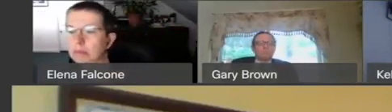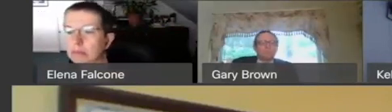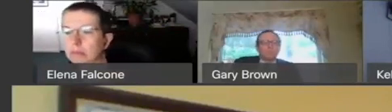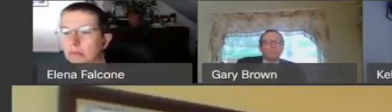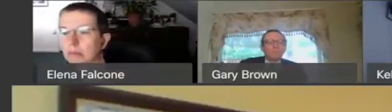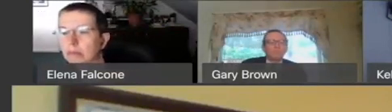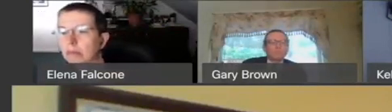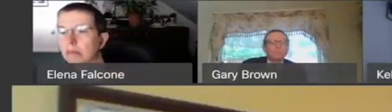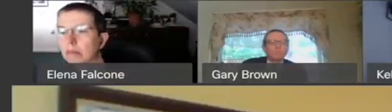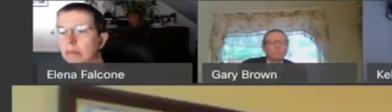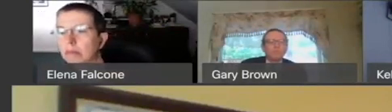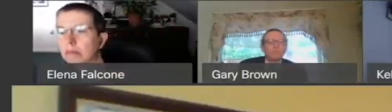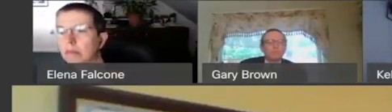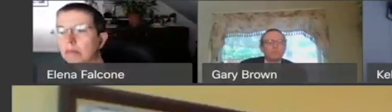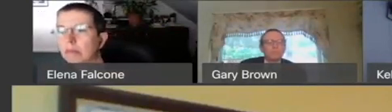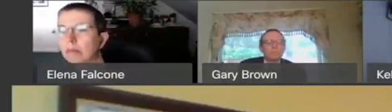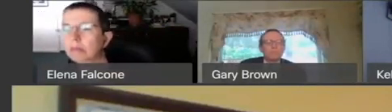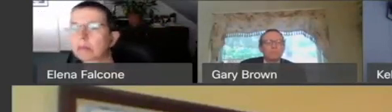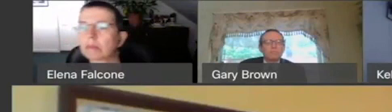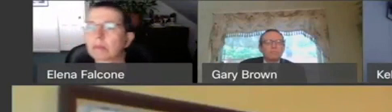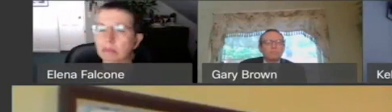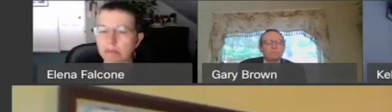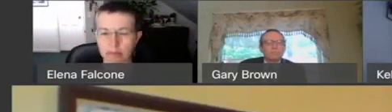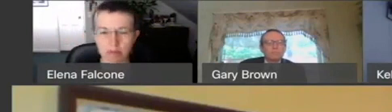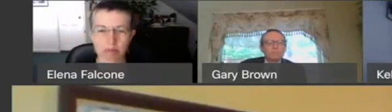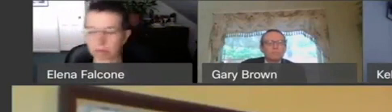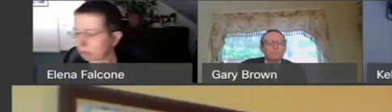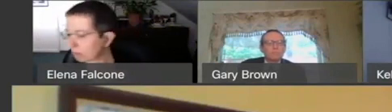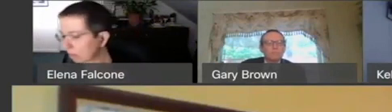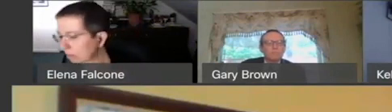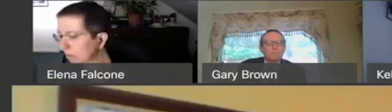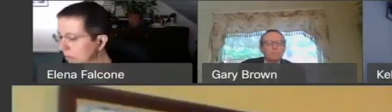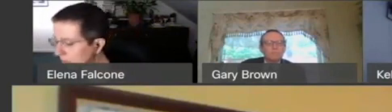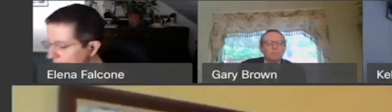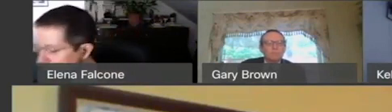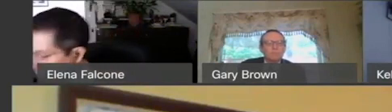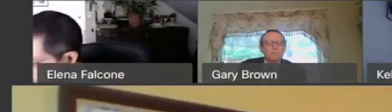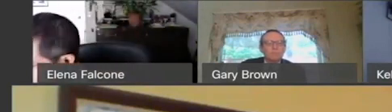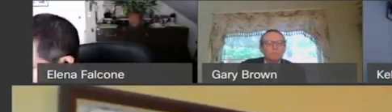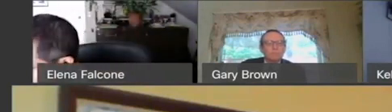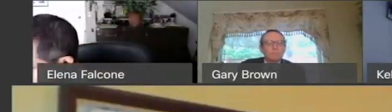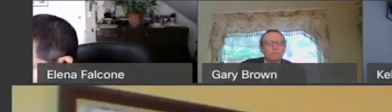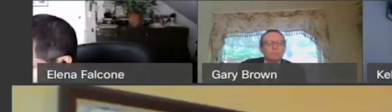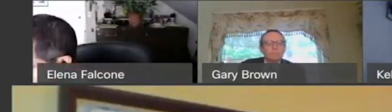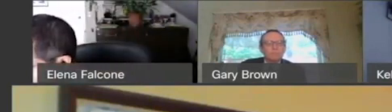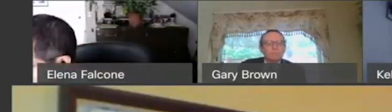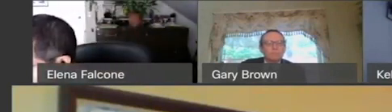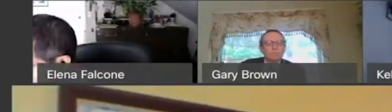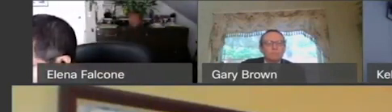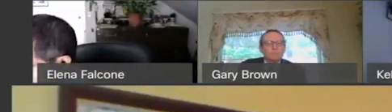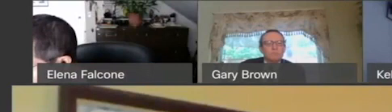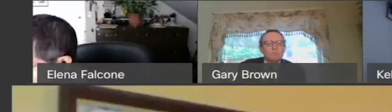as you can. Pick up the items you need, put them in your basket, keep your gloves on until